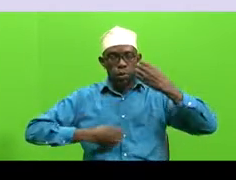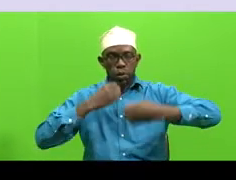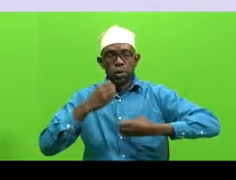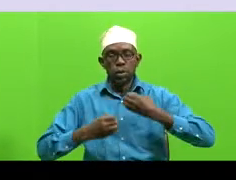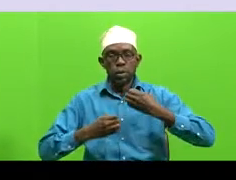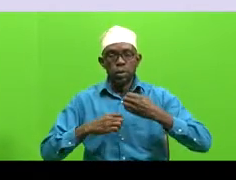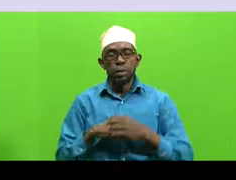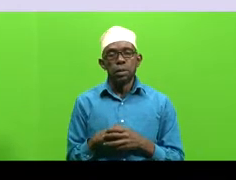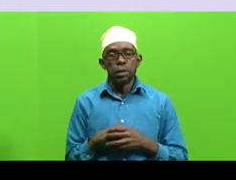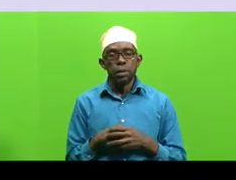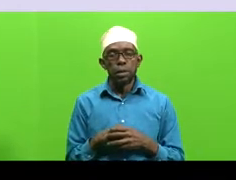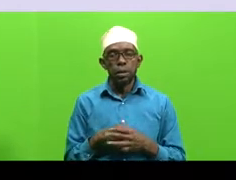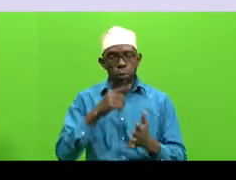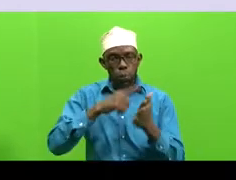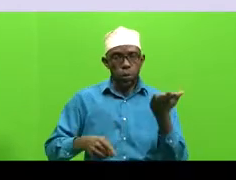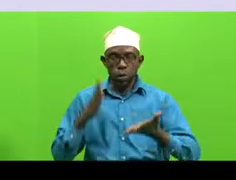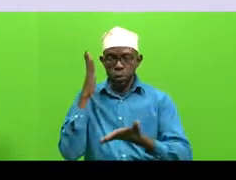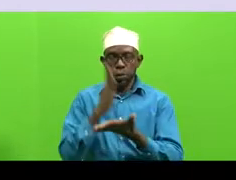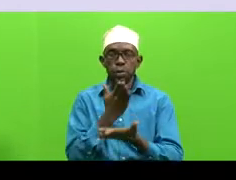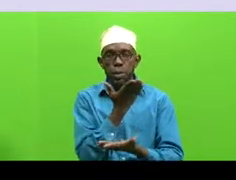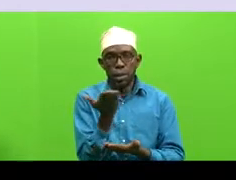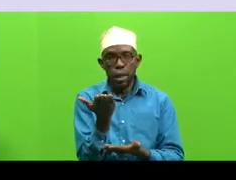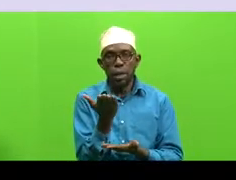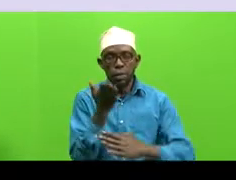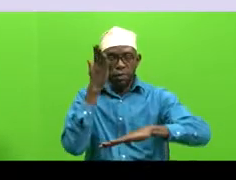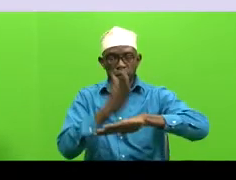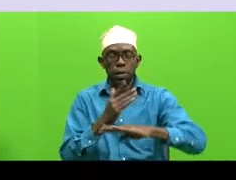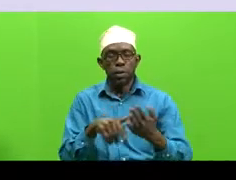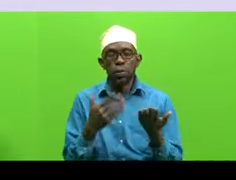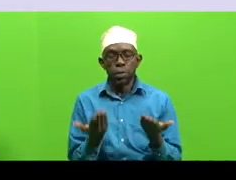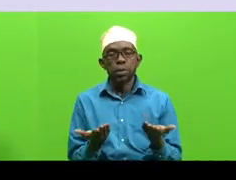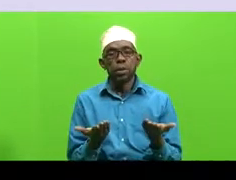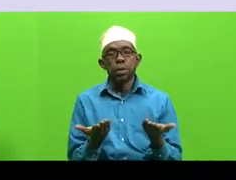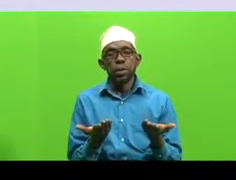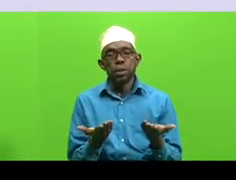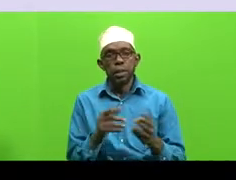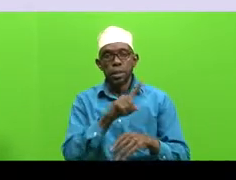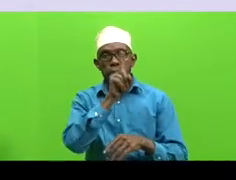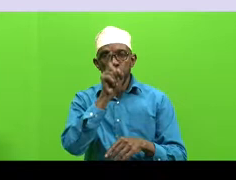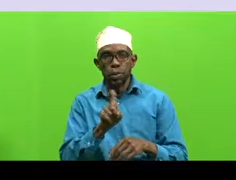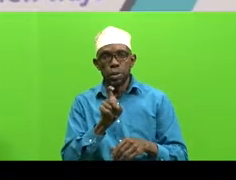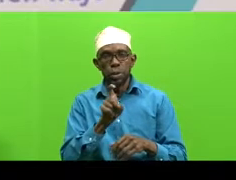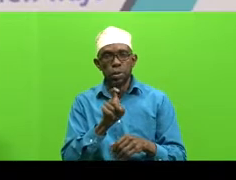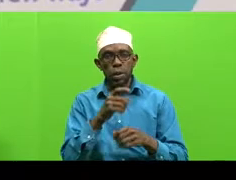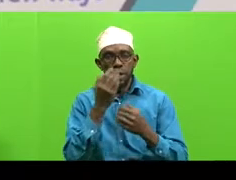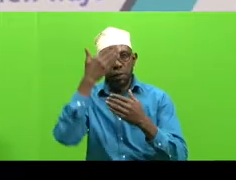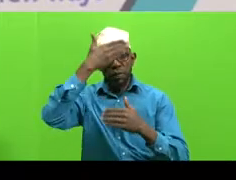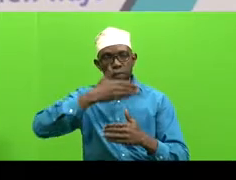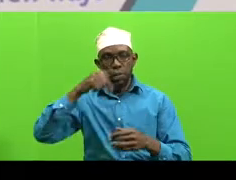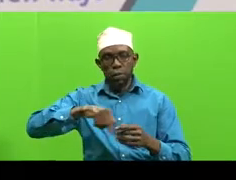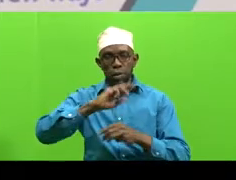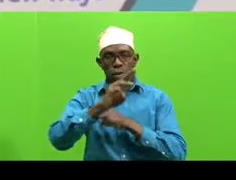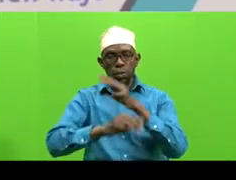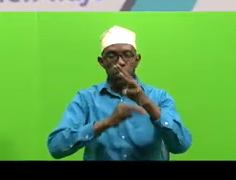consequence. What is true and what is fake? That is the dilemma many people are facing today across